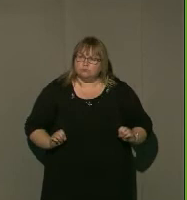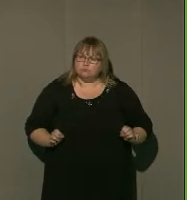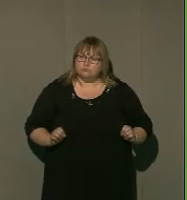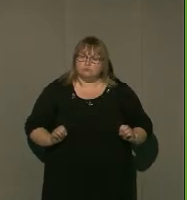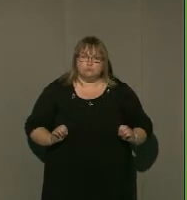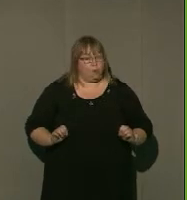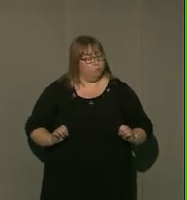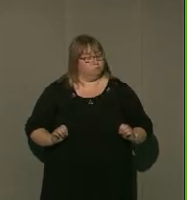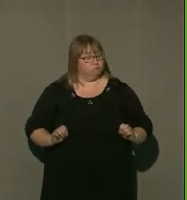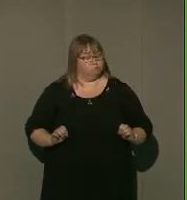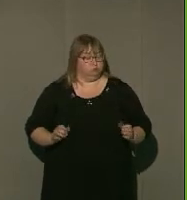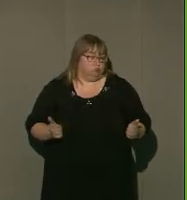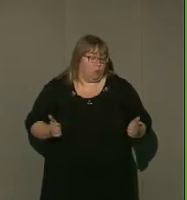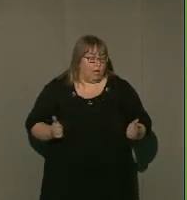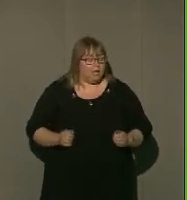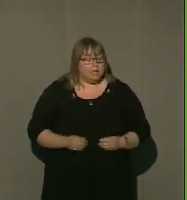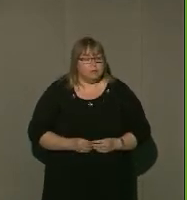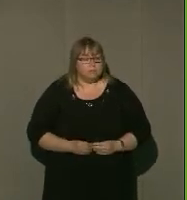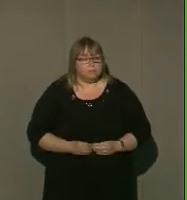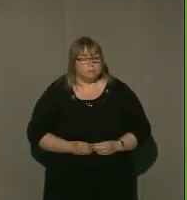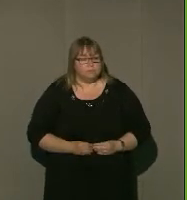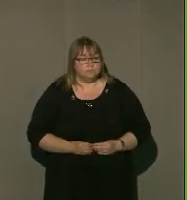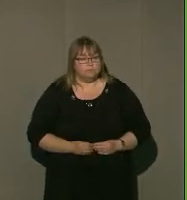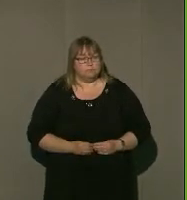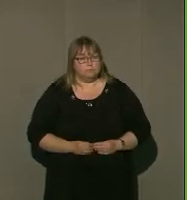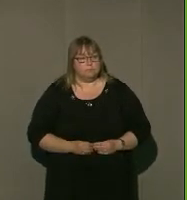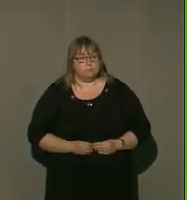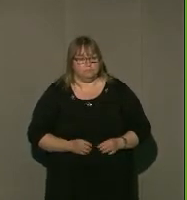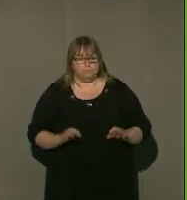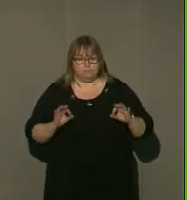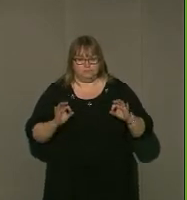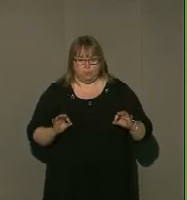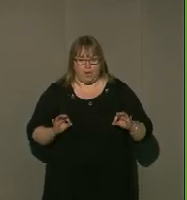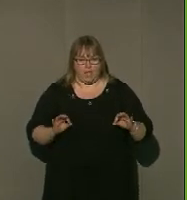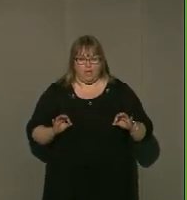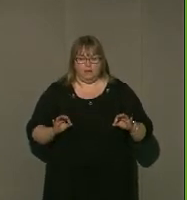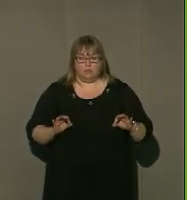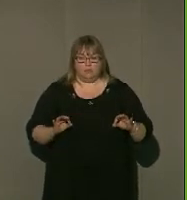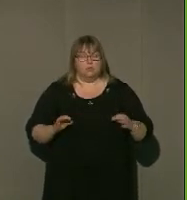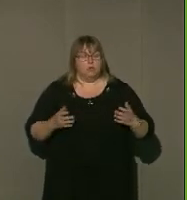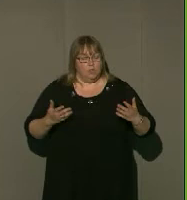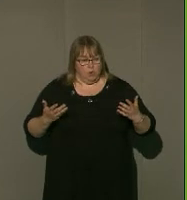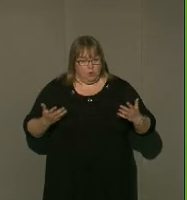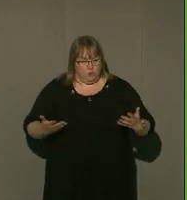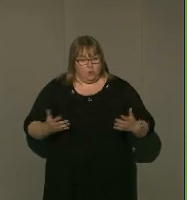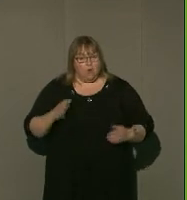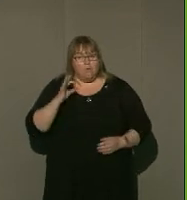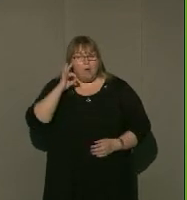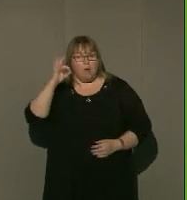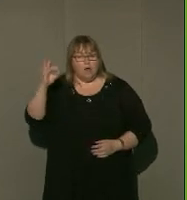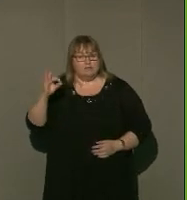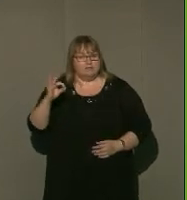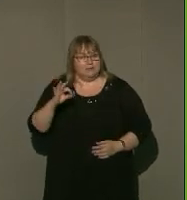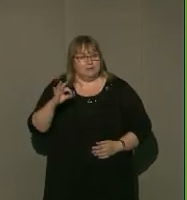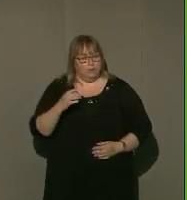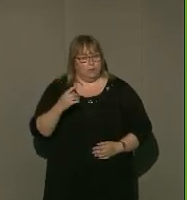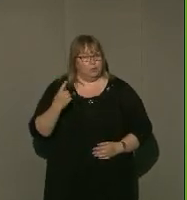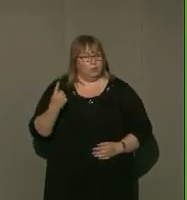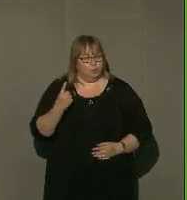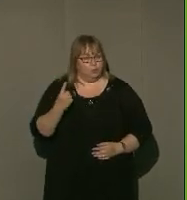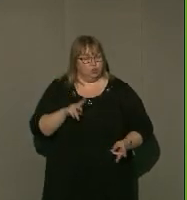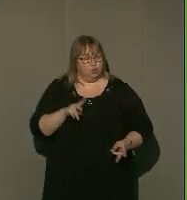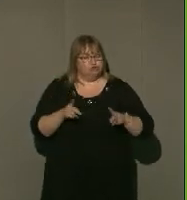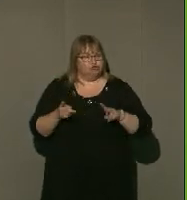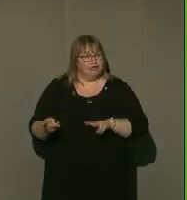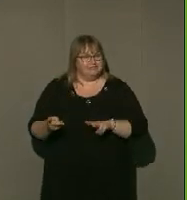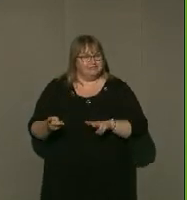Oh, okay. Smashing. In that case, can I ask for a member of the transition team to come to